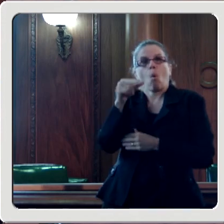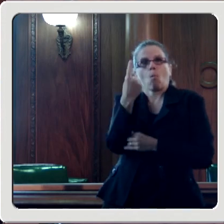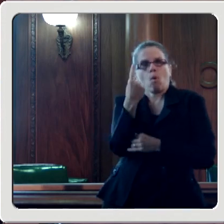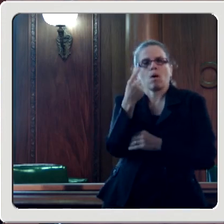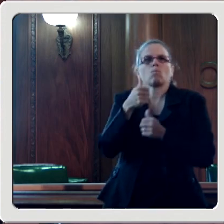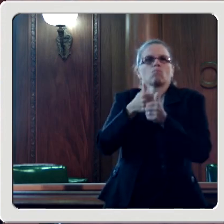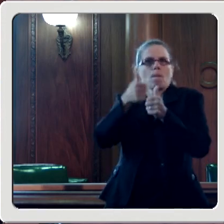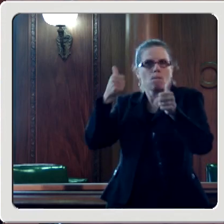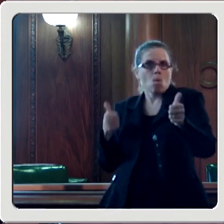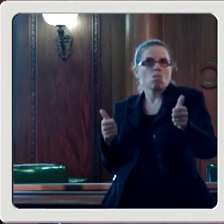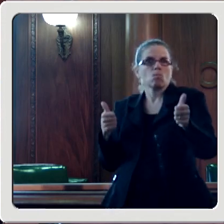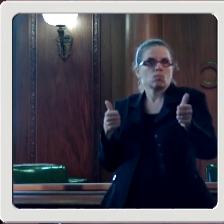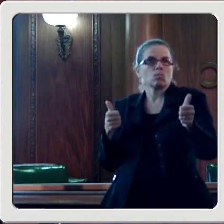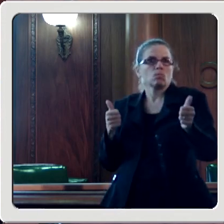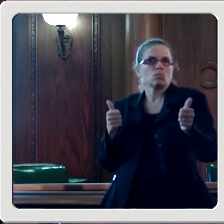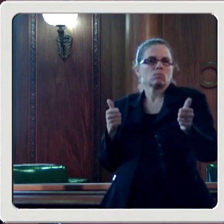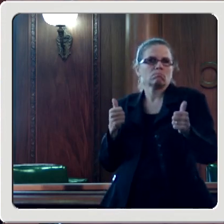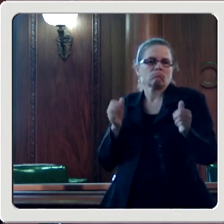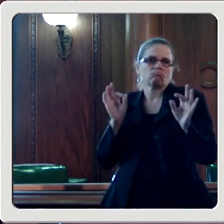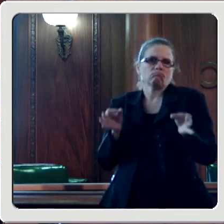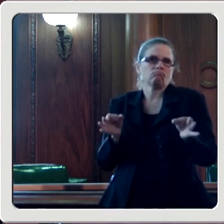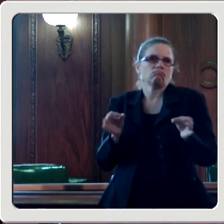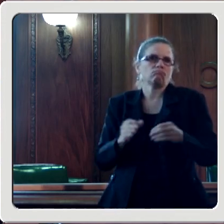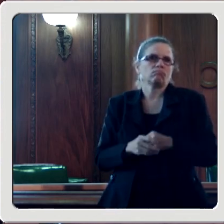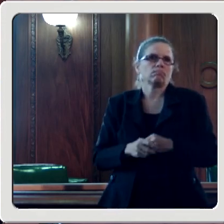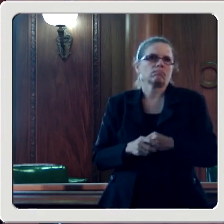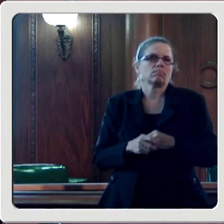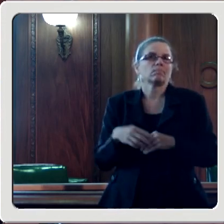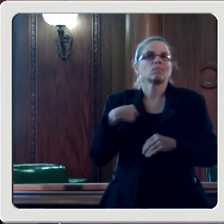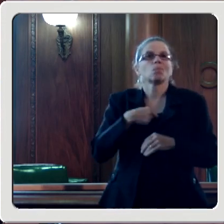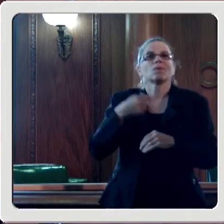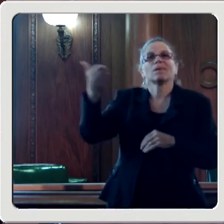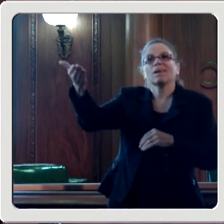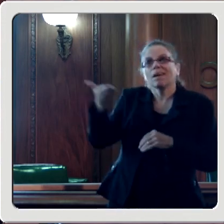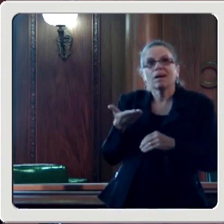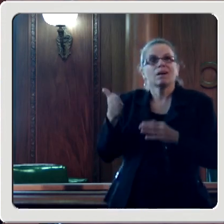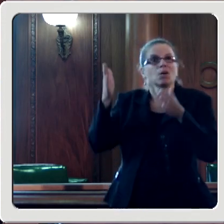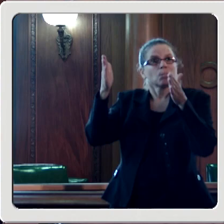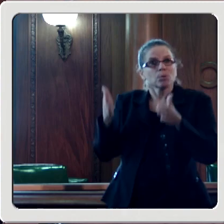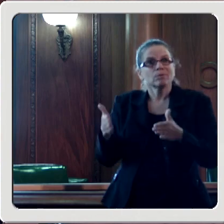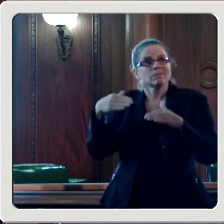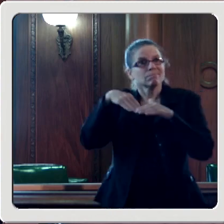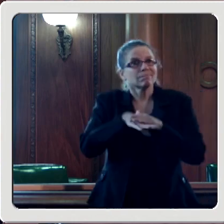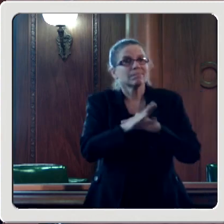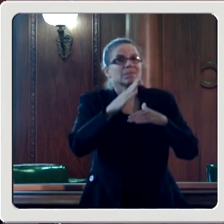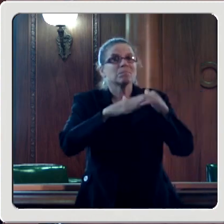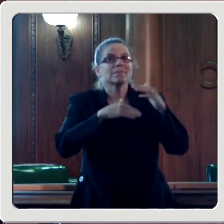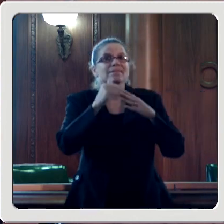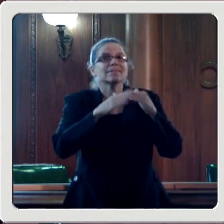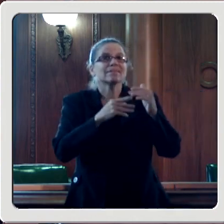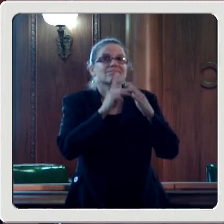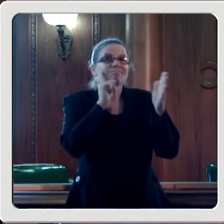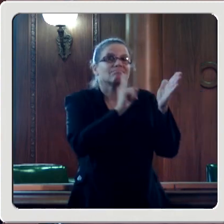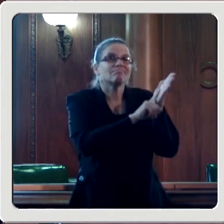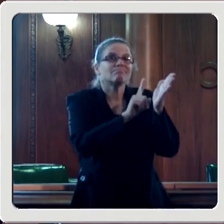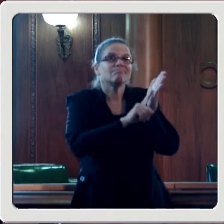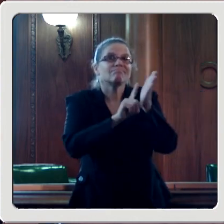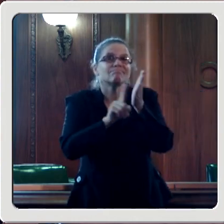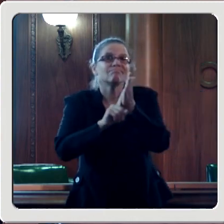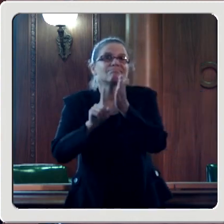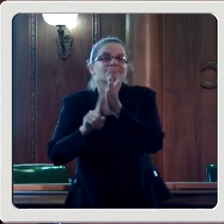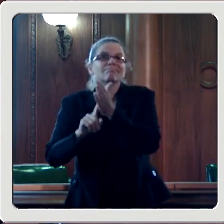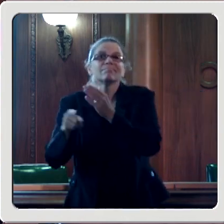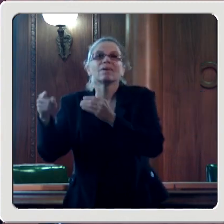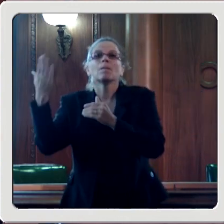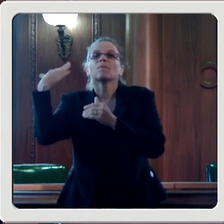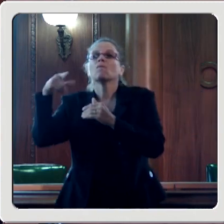industrial hygienist, Bob Kirshner, who was very helpful to myself and Helen and Pat Sullivan and